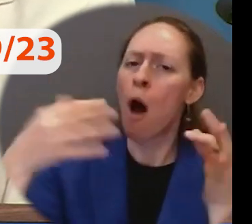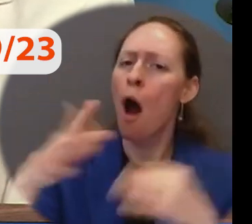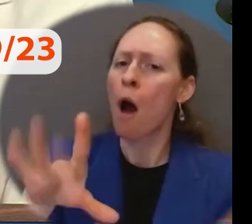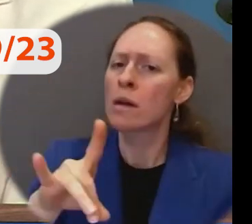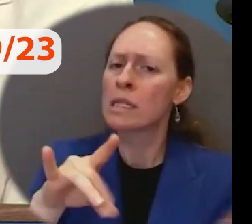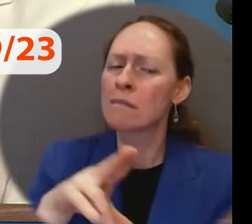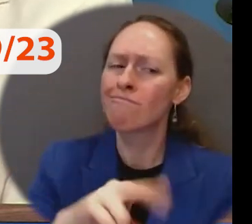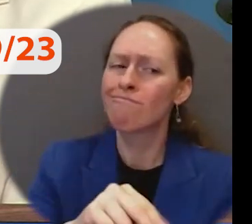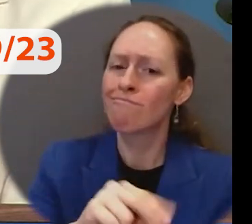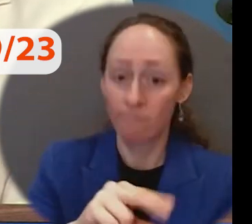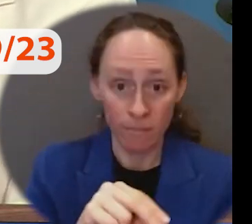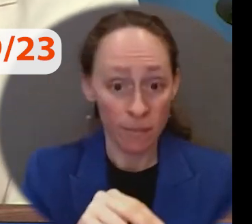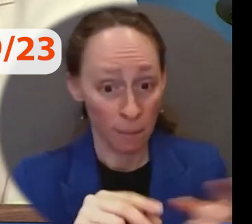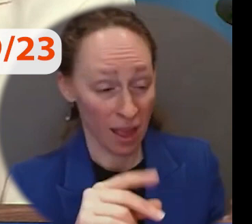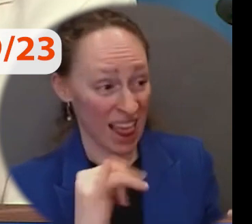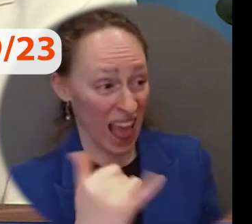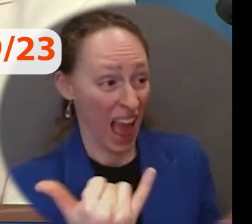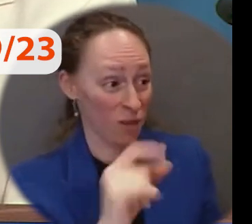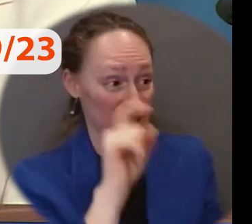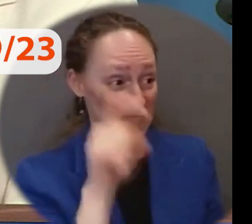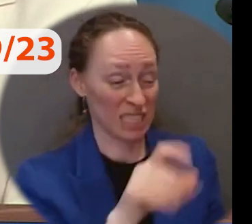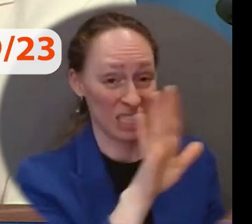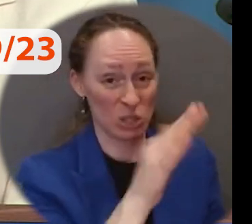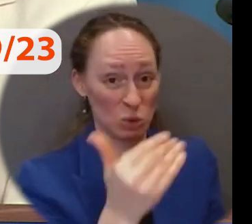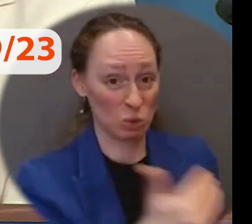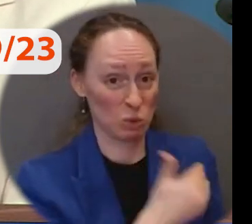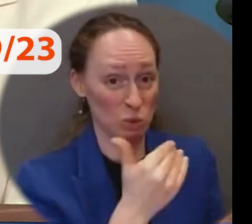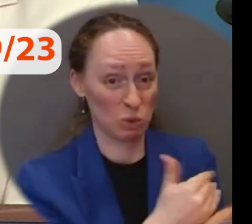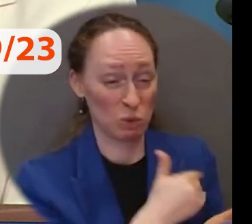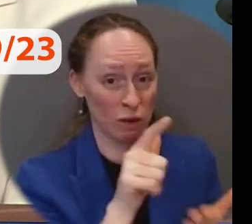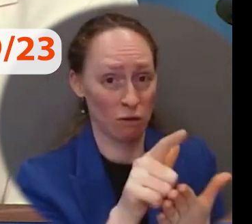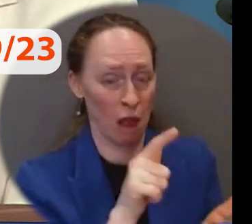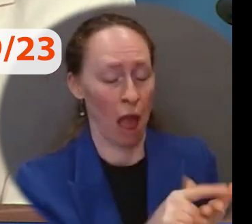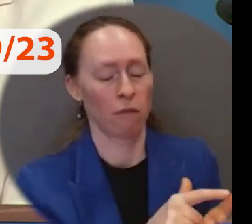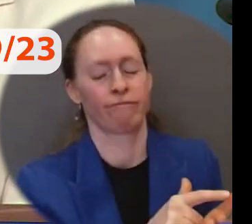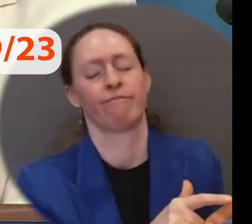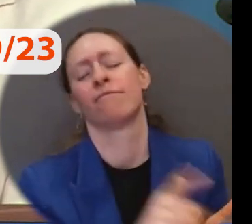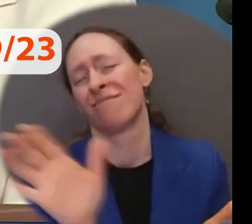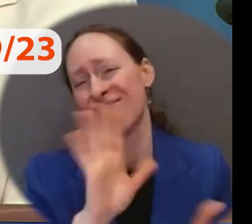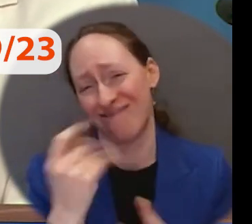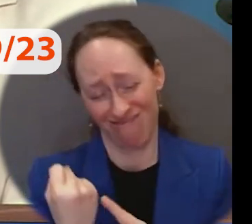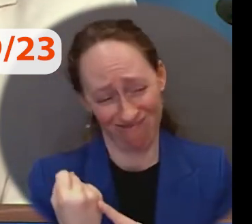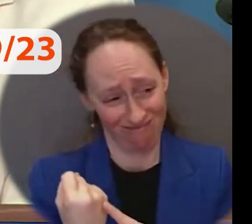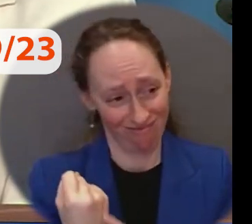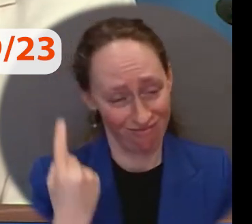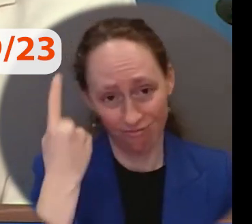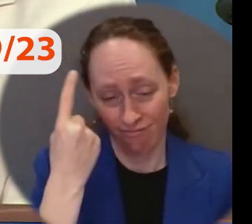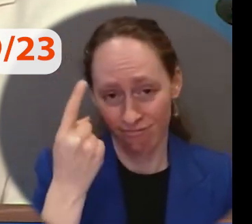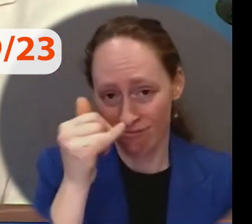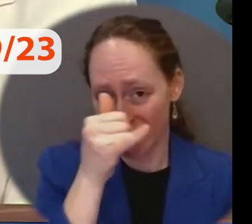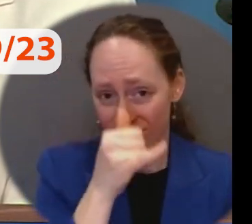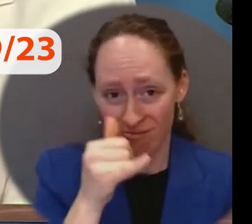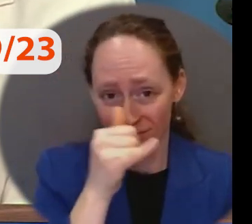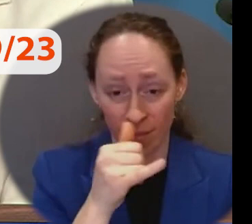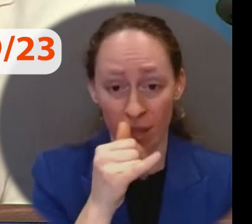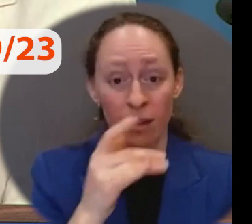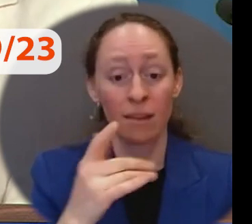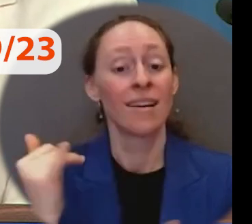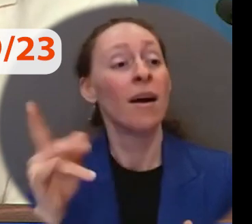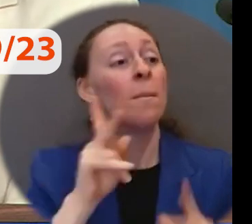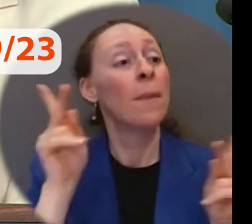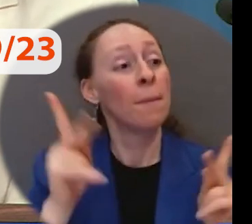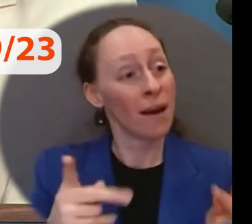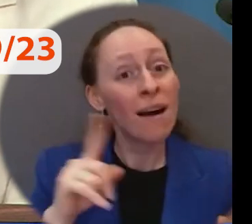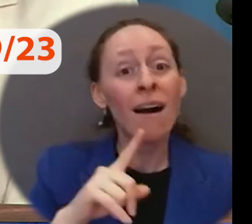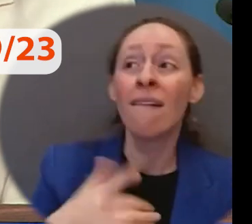extreme, and it does not make communities in Texas safer. It just does not. It dehumanizes, which is what